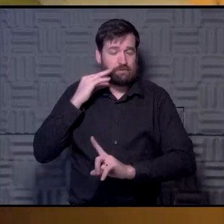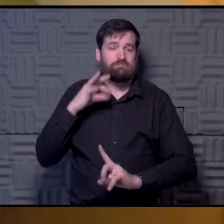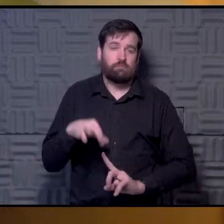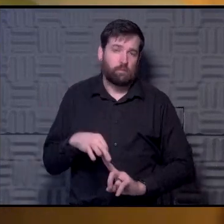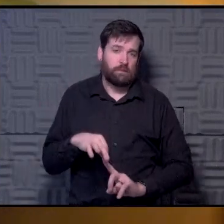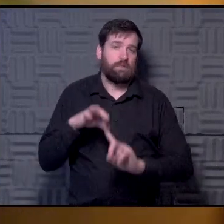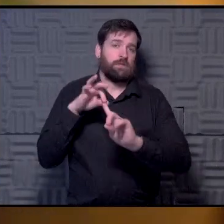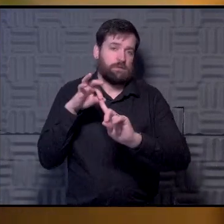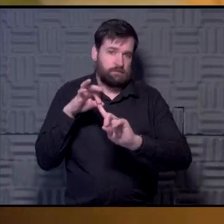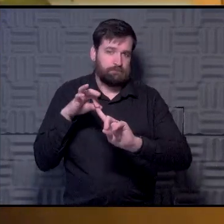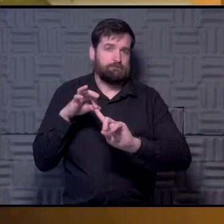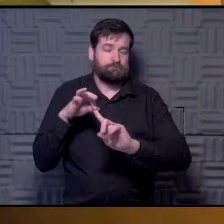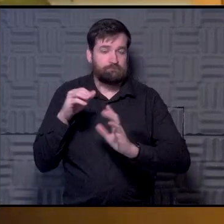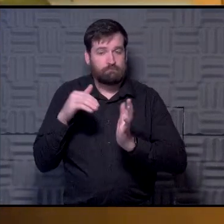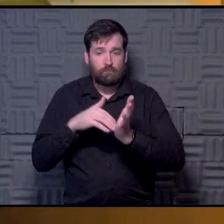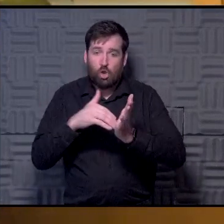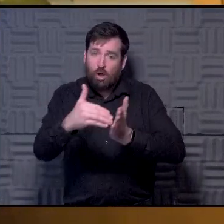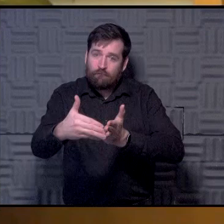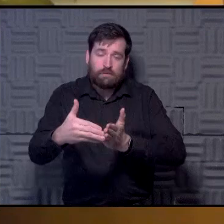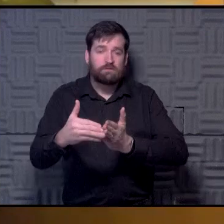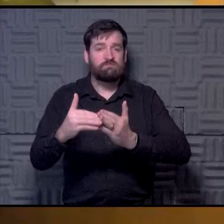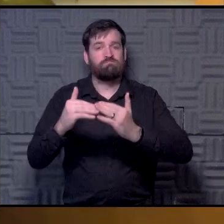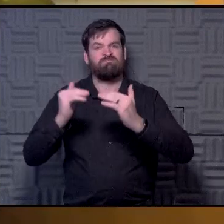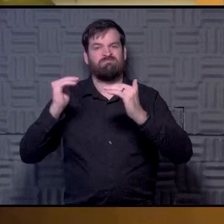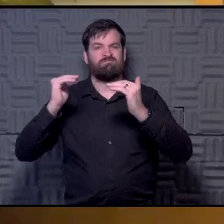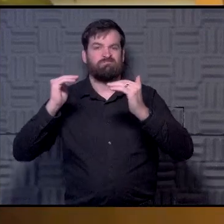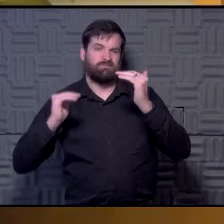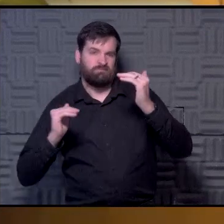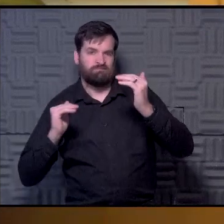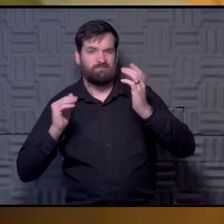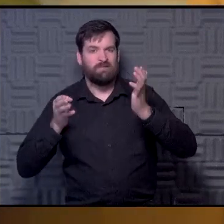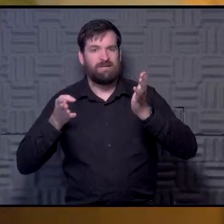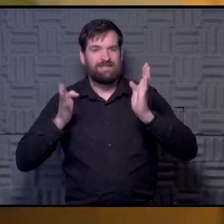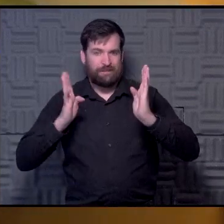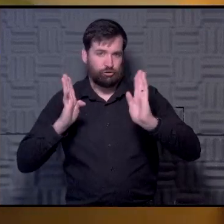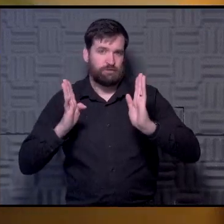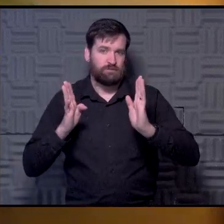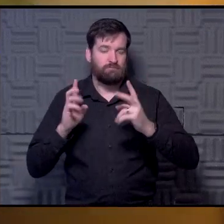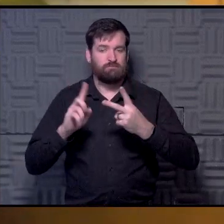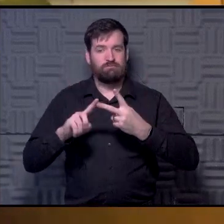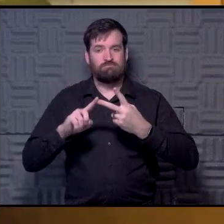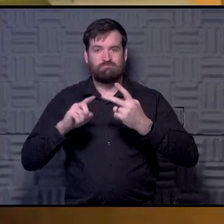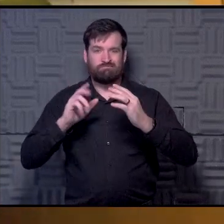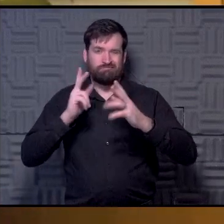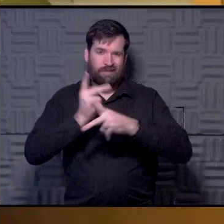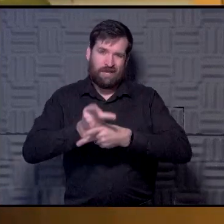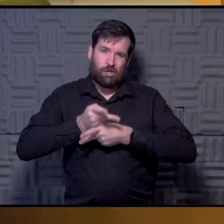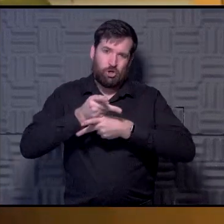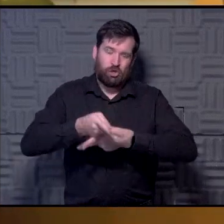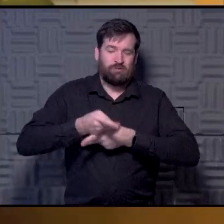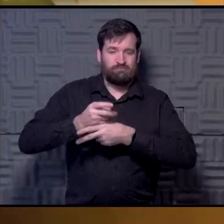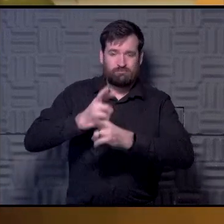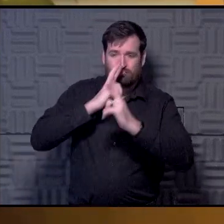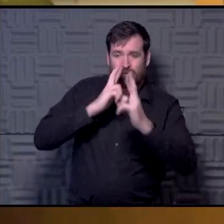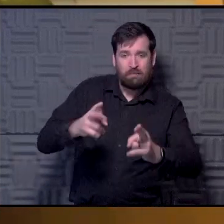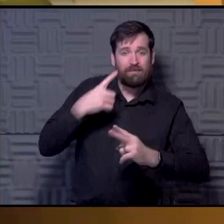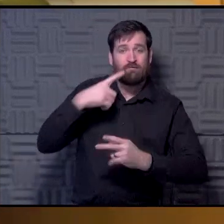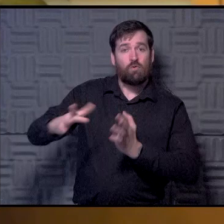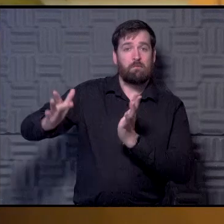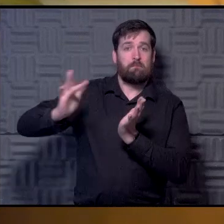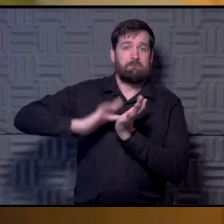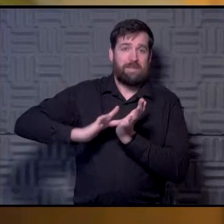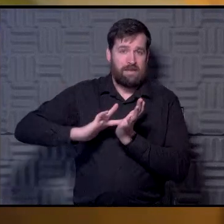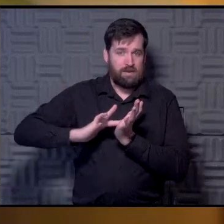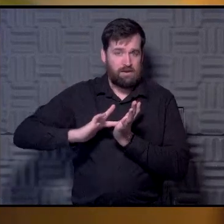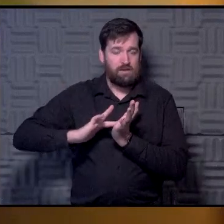oftentimes we do not receive the same level of attention and care and treatment with respect to pain management.